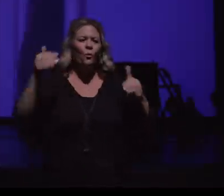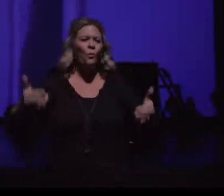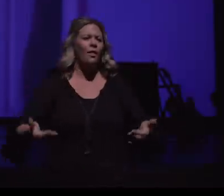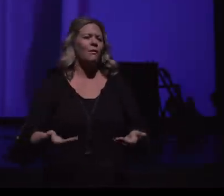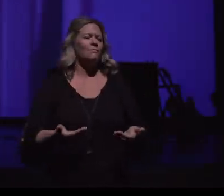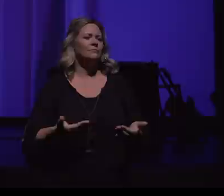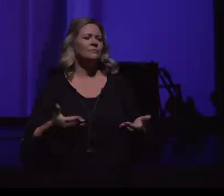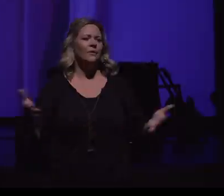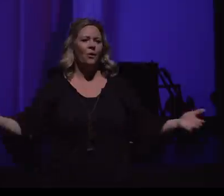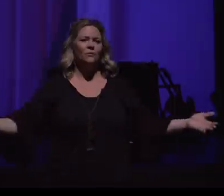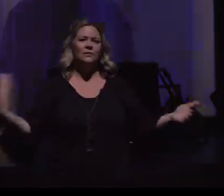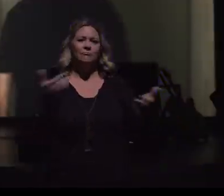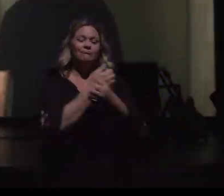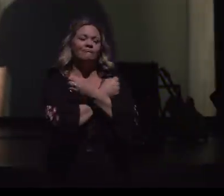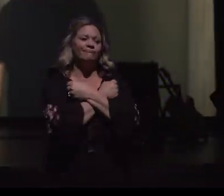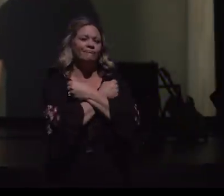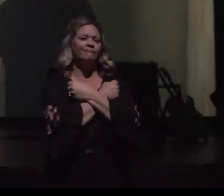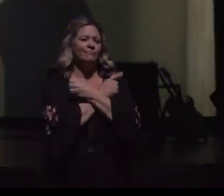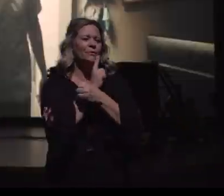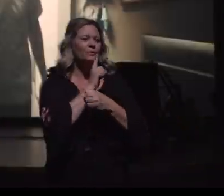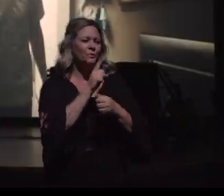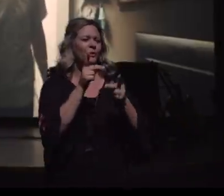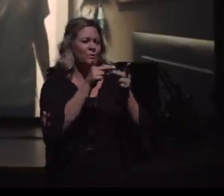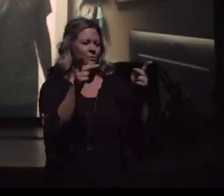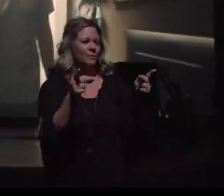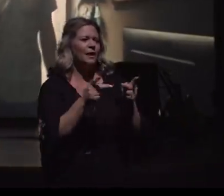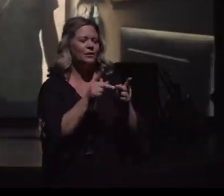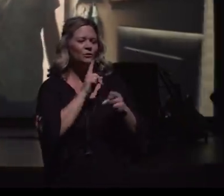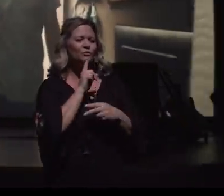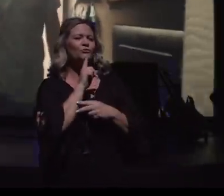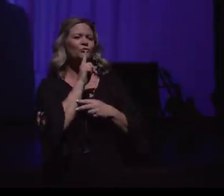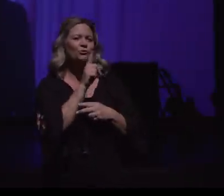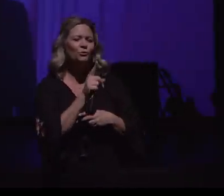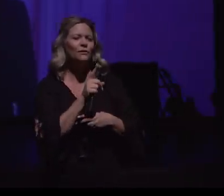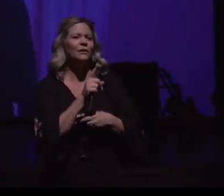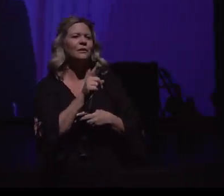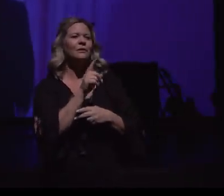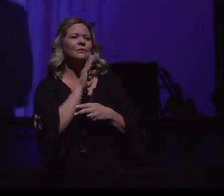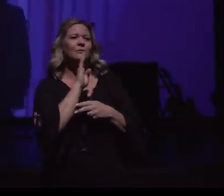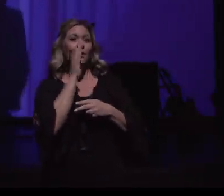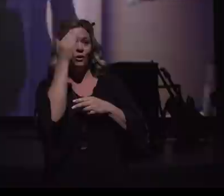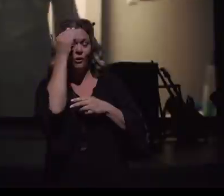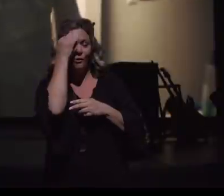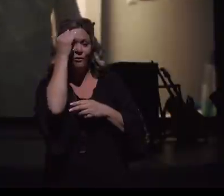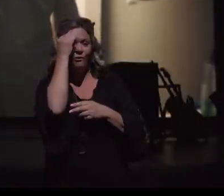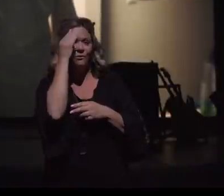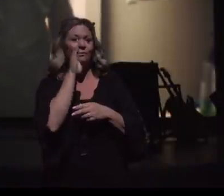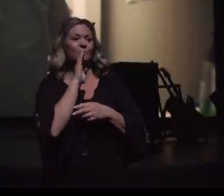and real embrace, and space to truly be seen, be known.